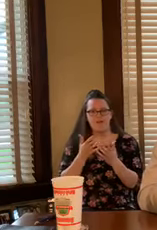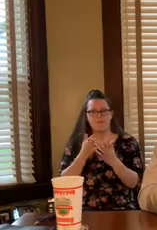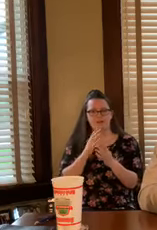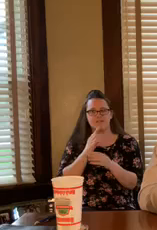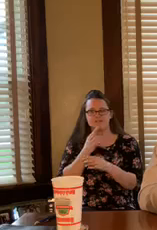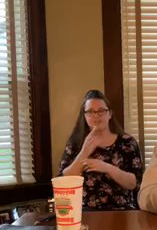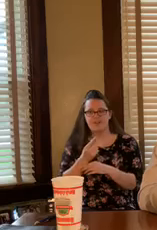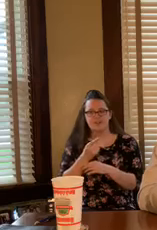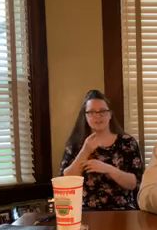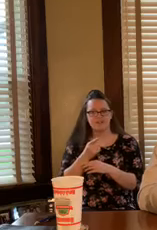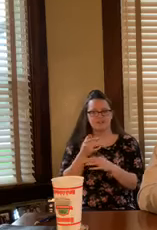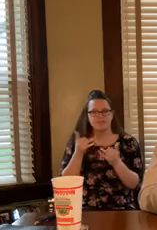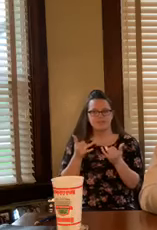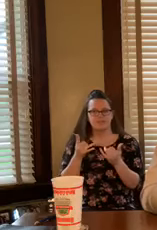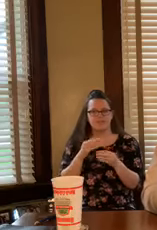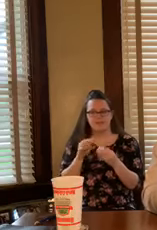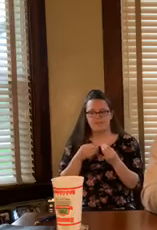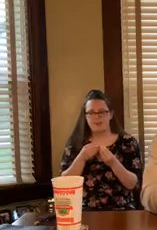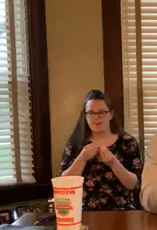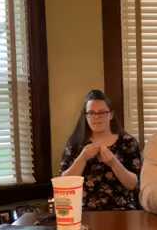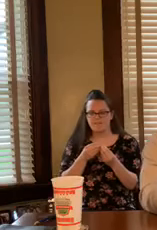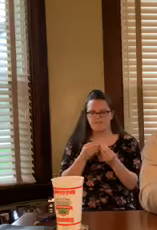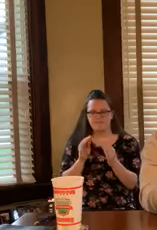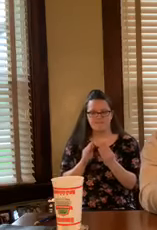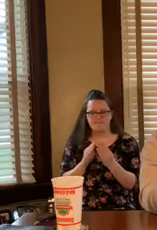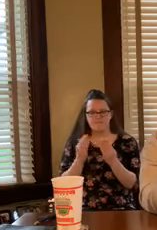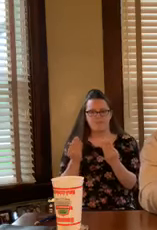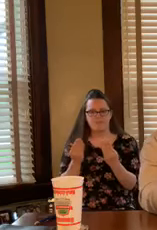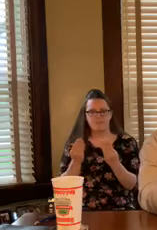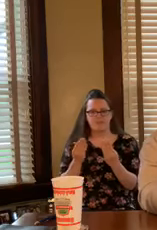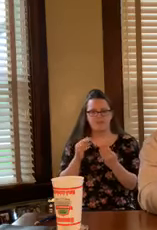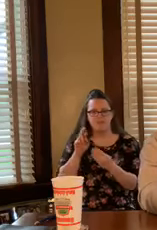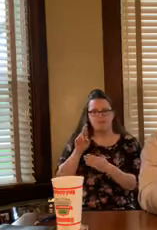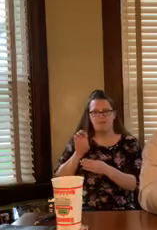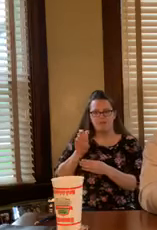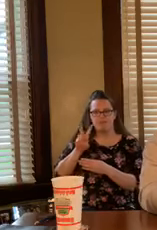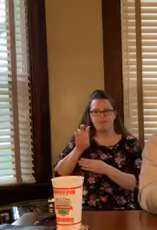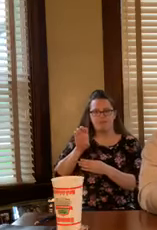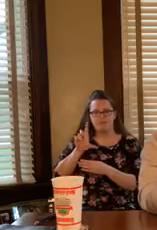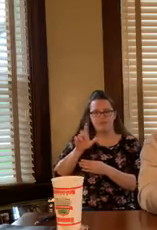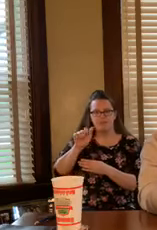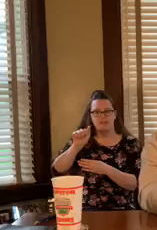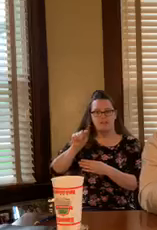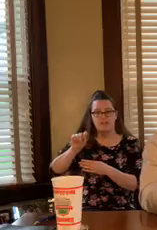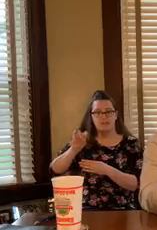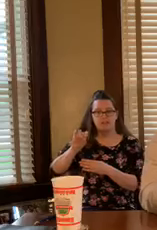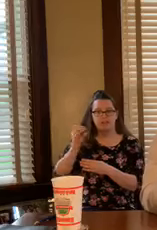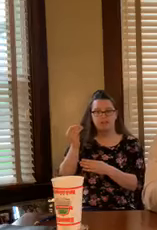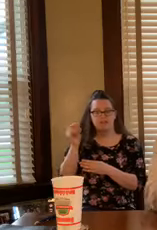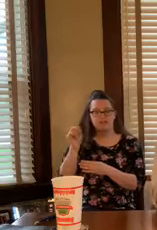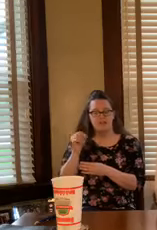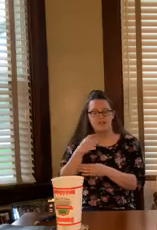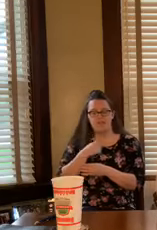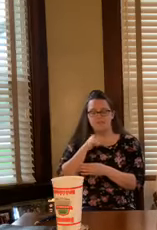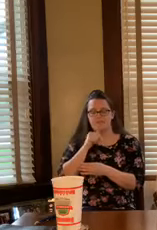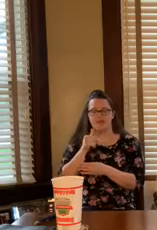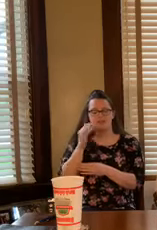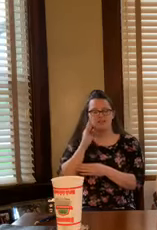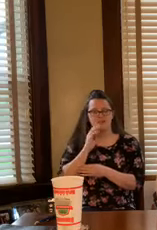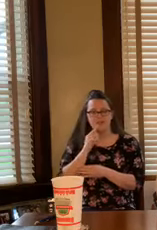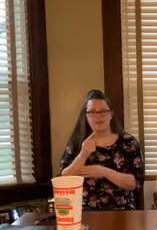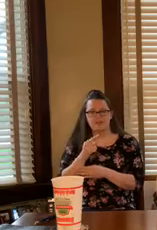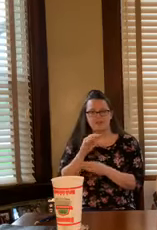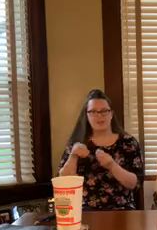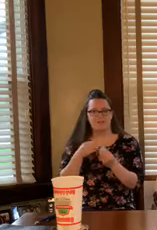about something, because the book of Revelation, and I'm not going to go way out into prophecy. That's not what I'm talking about. I'm not talking about end time prophecy. But in the